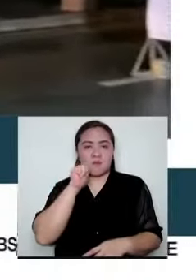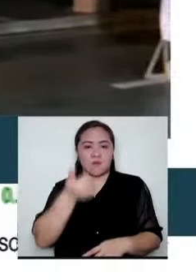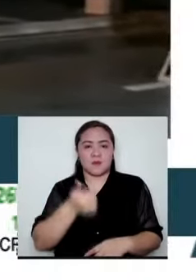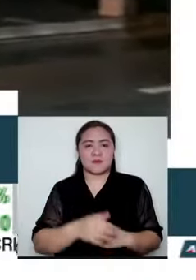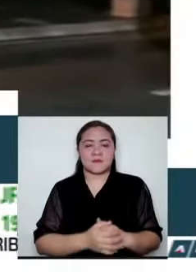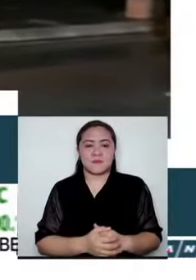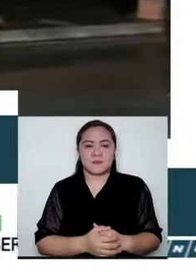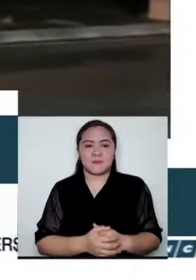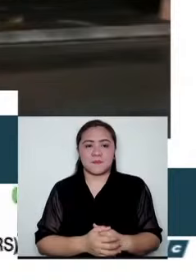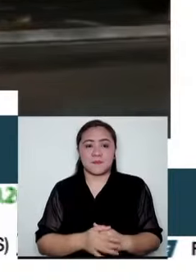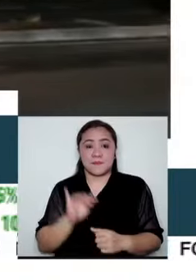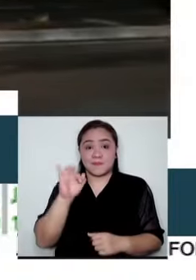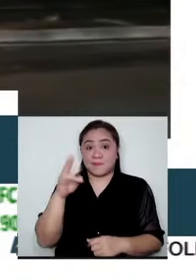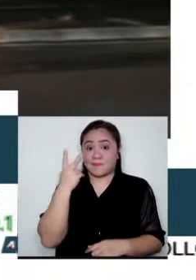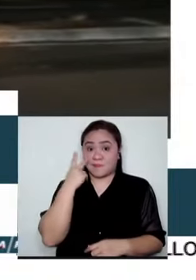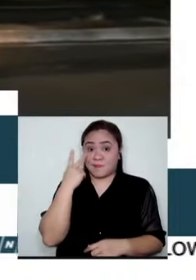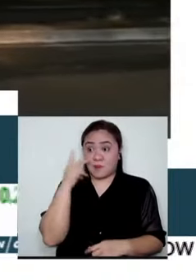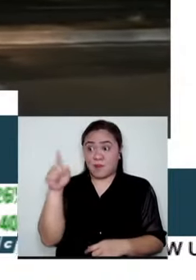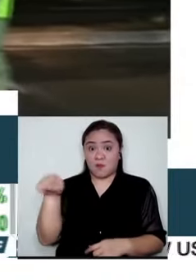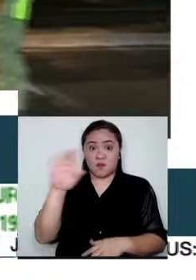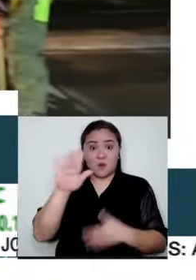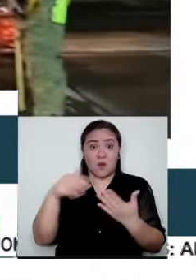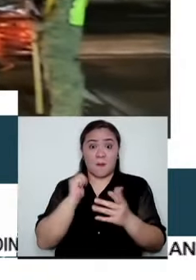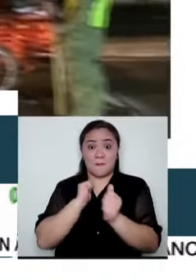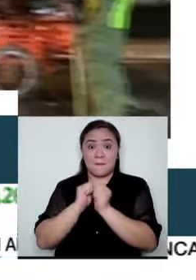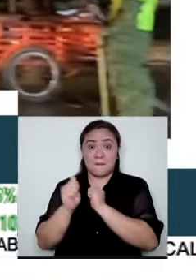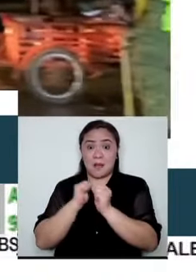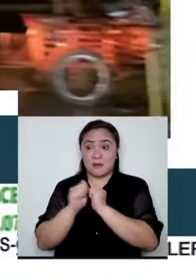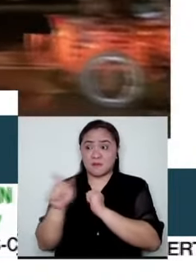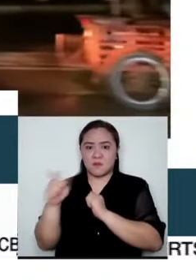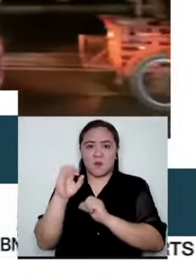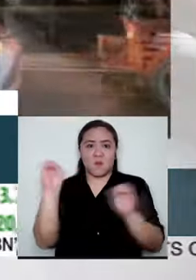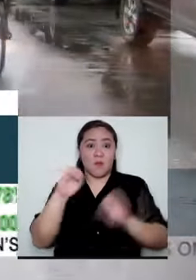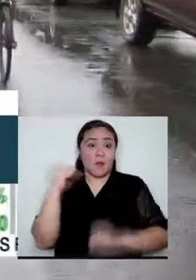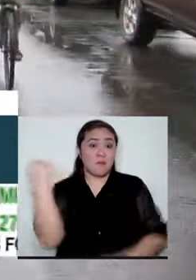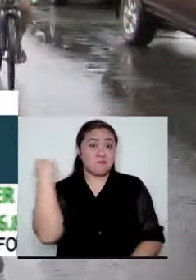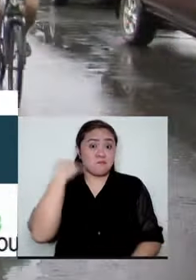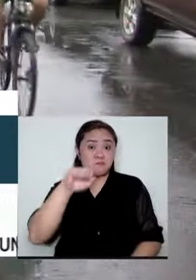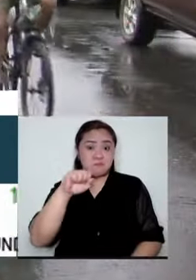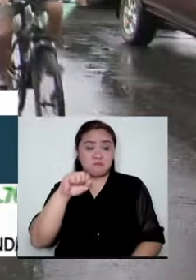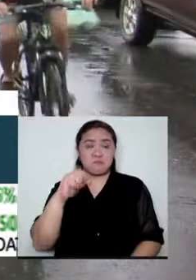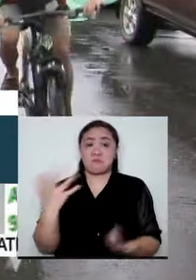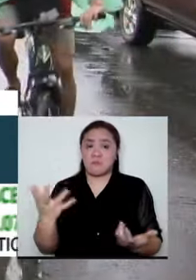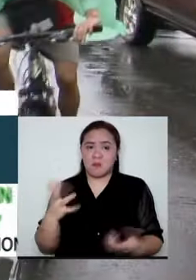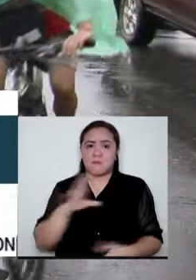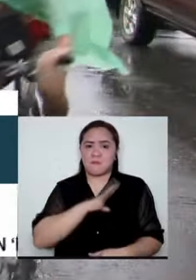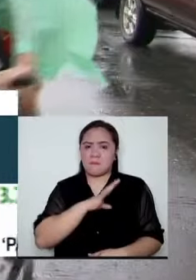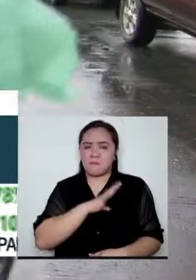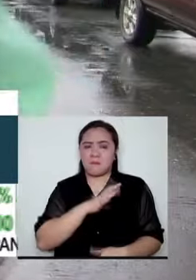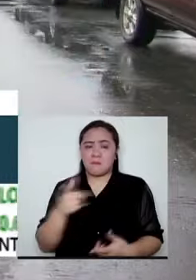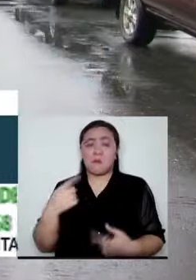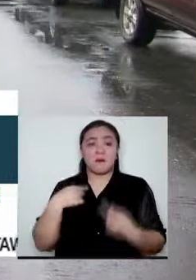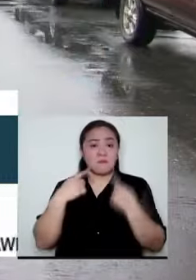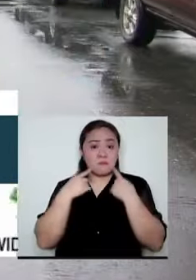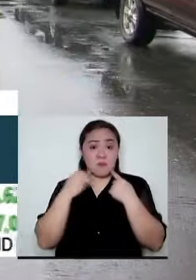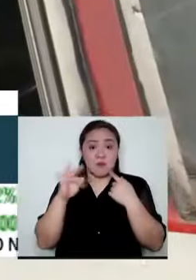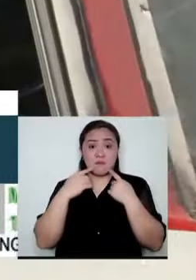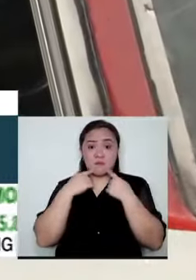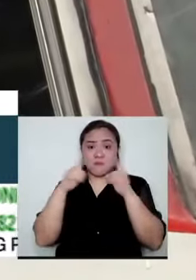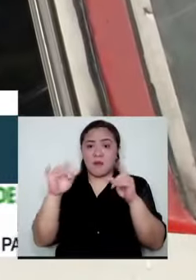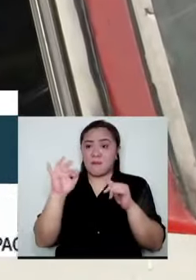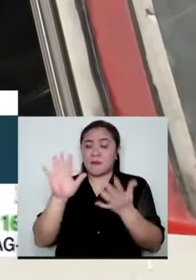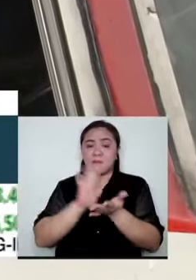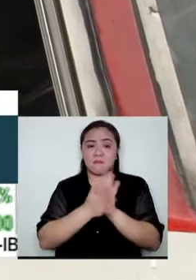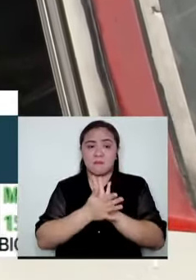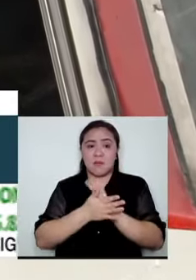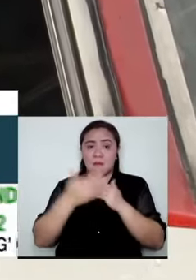Kung makita natin na lahat ng dumadaan dyan isa walang violators o walang nagpapalusot, might as well I will declare the remaining days of this quarantine. But the